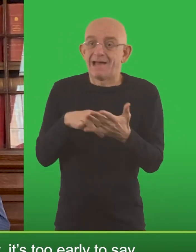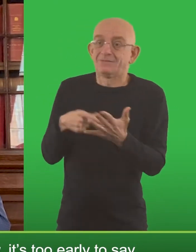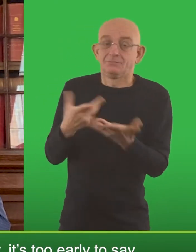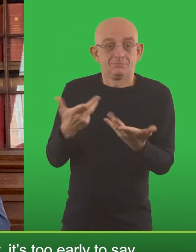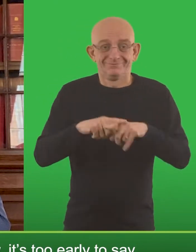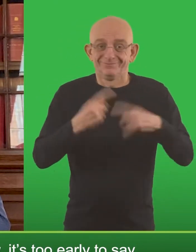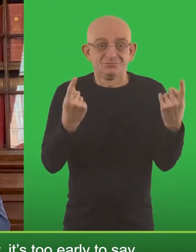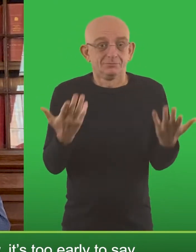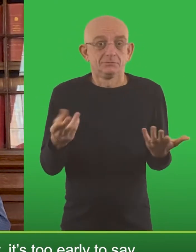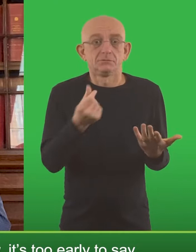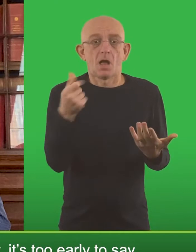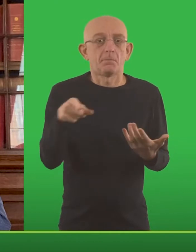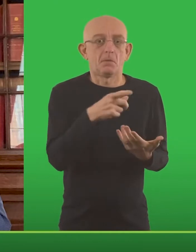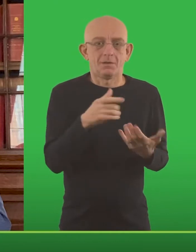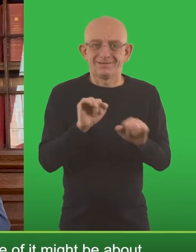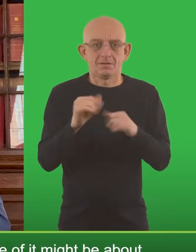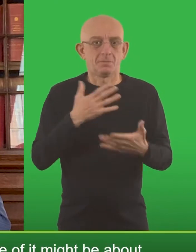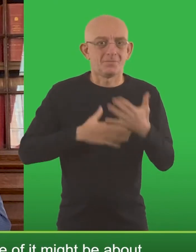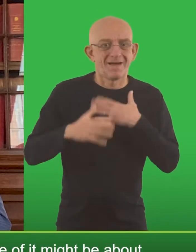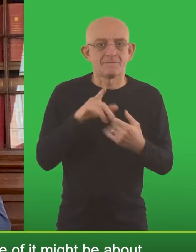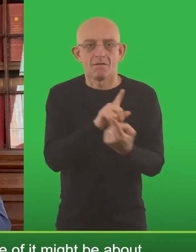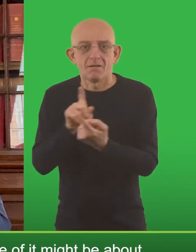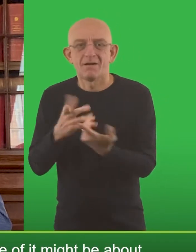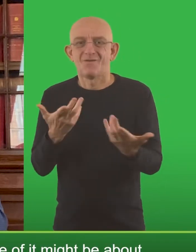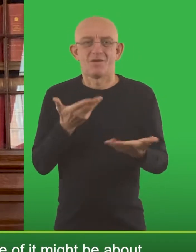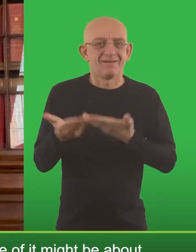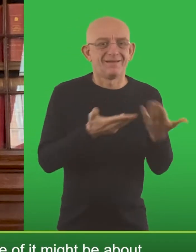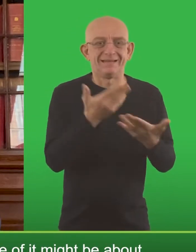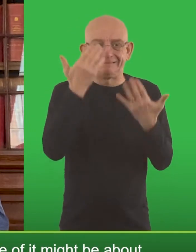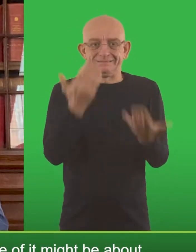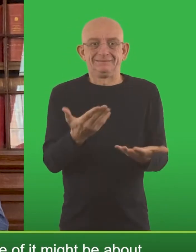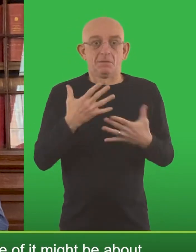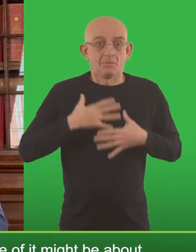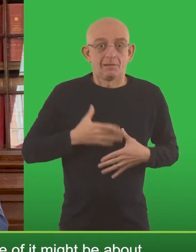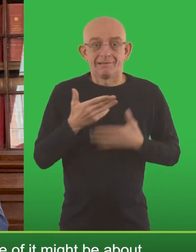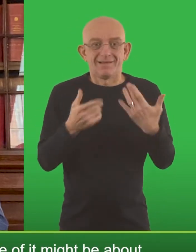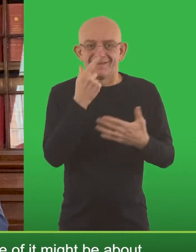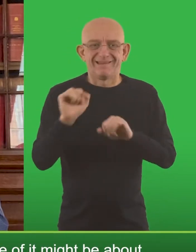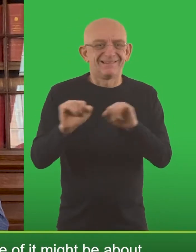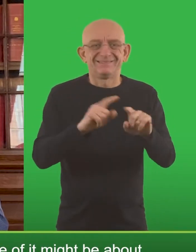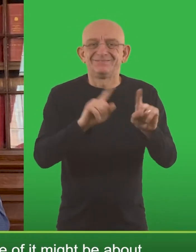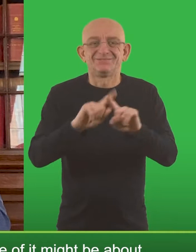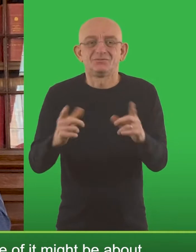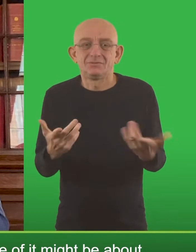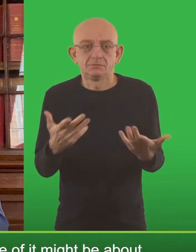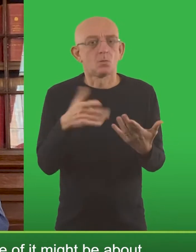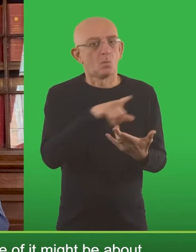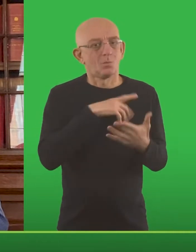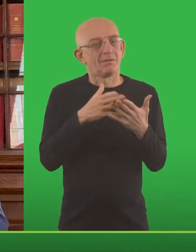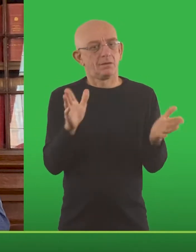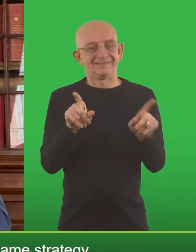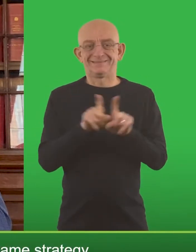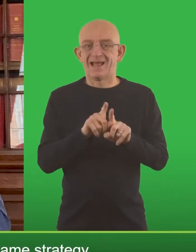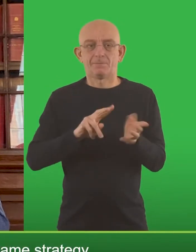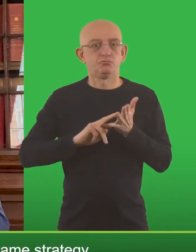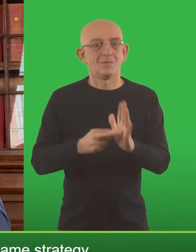than the B117 or the Kent variant. Some of it might be about behaviour, some of it might be about biological transmissibility per se. We just don't know,